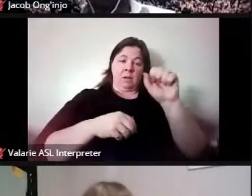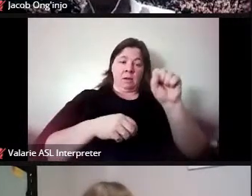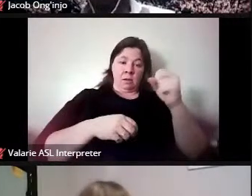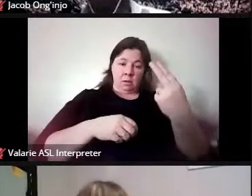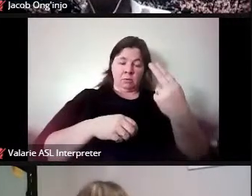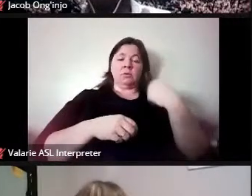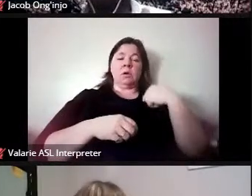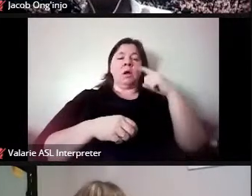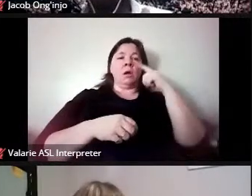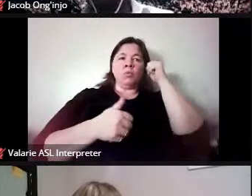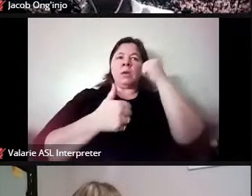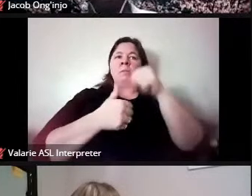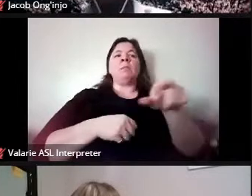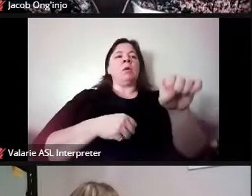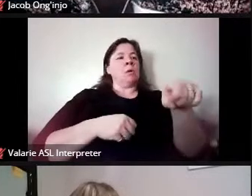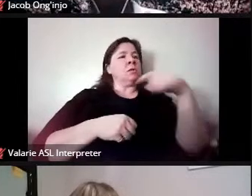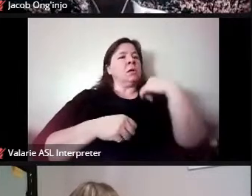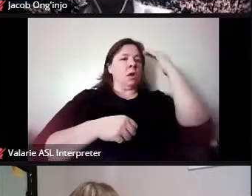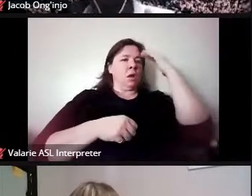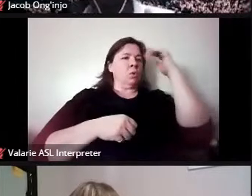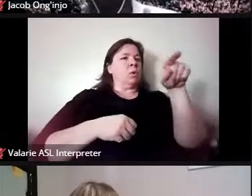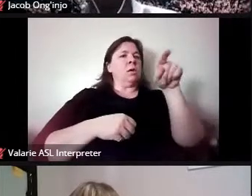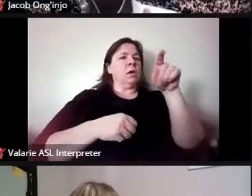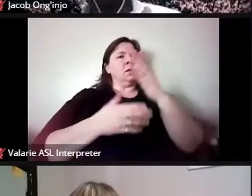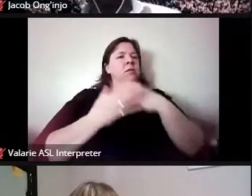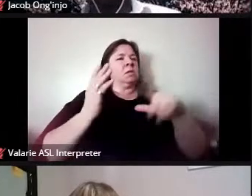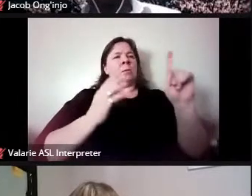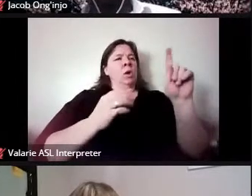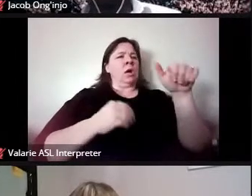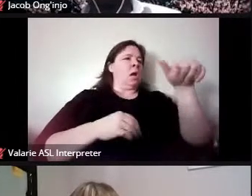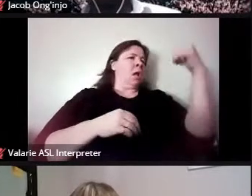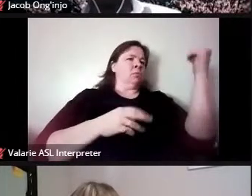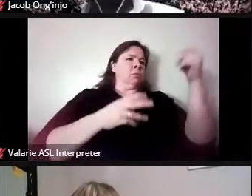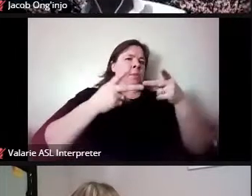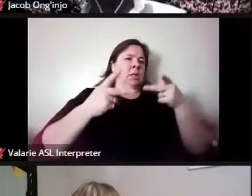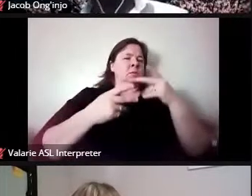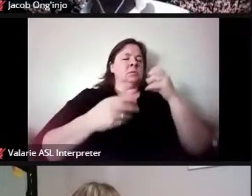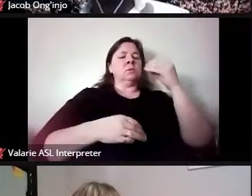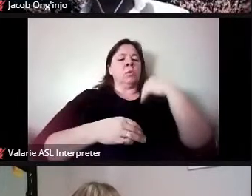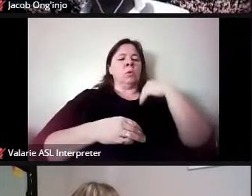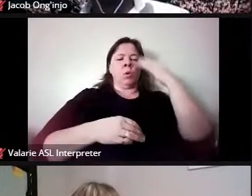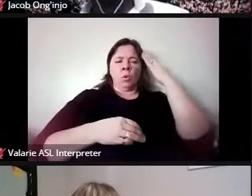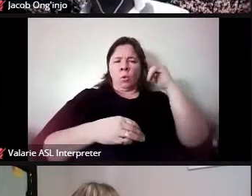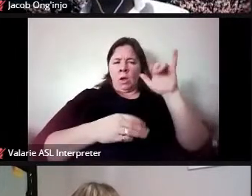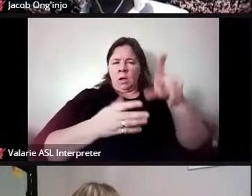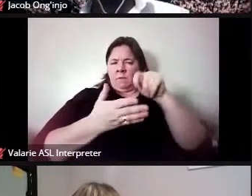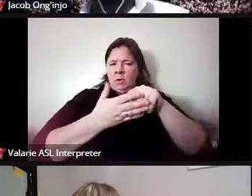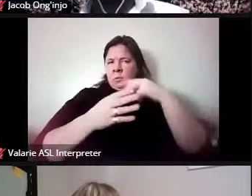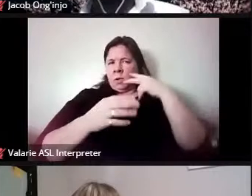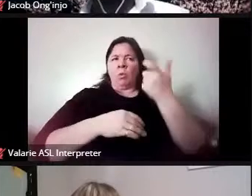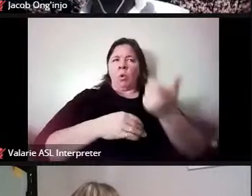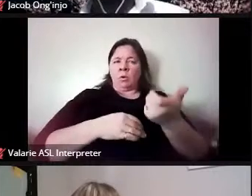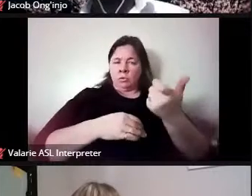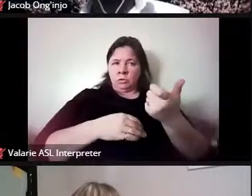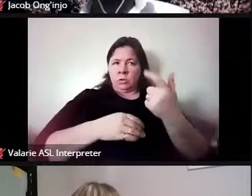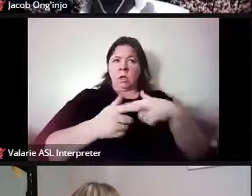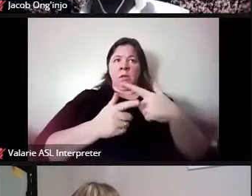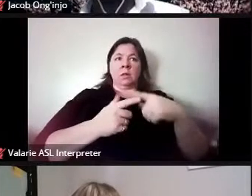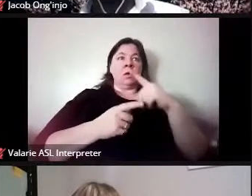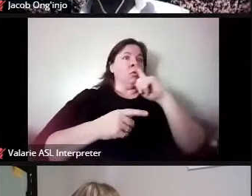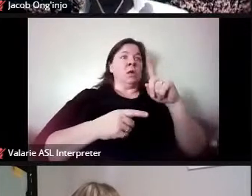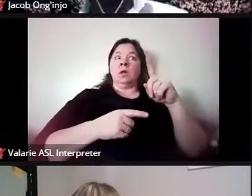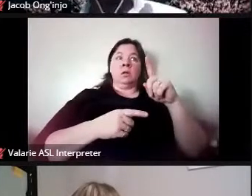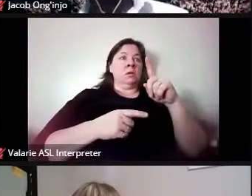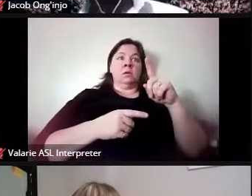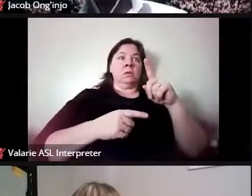I remembered him. Yes, I know Ash somewhere else. So I watched that video, and really I